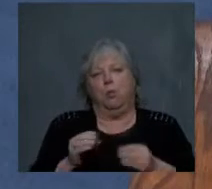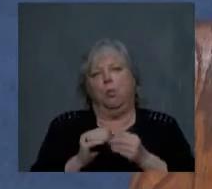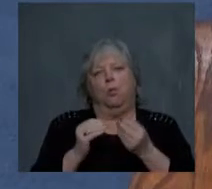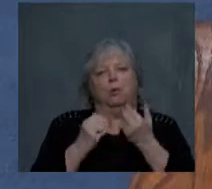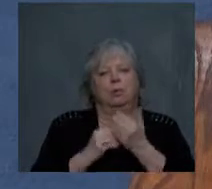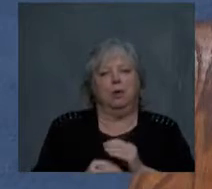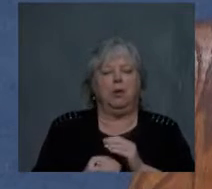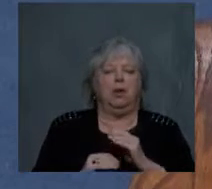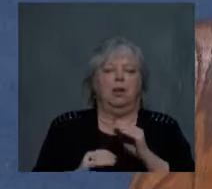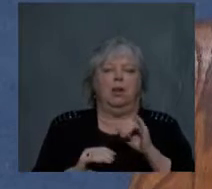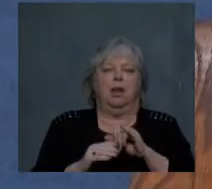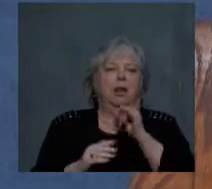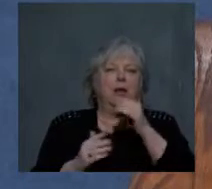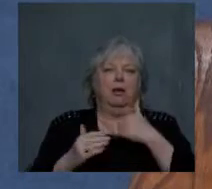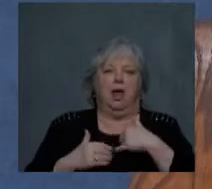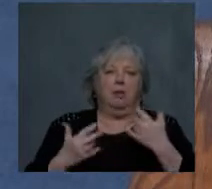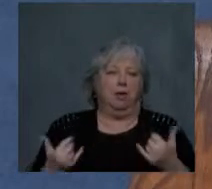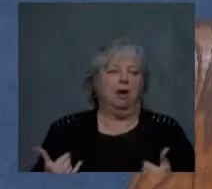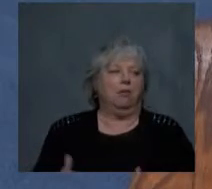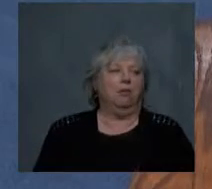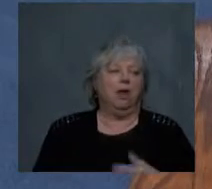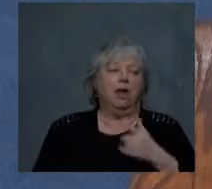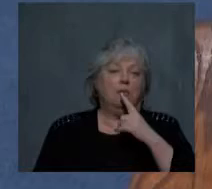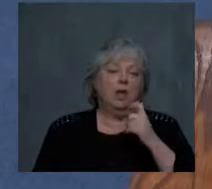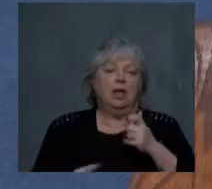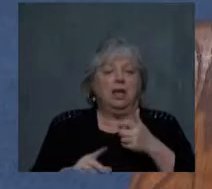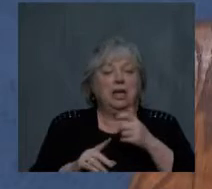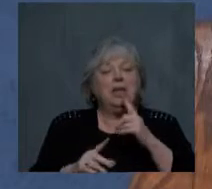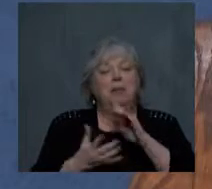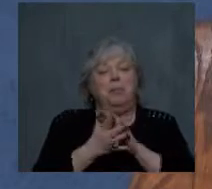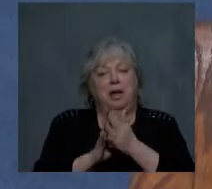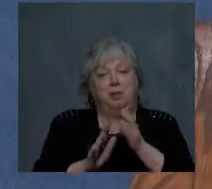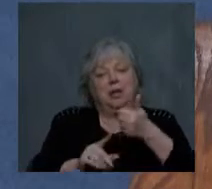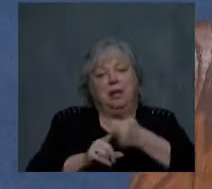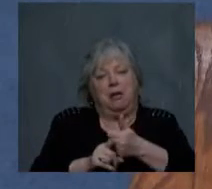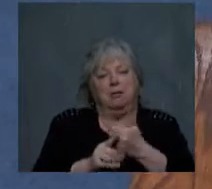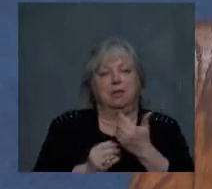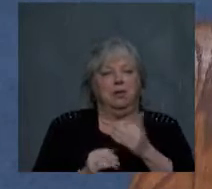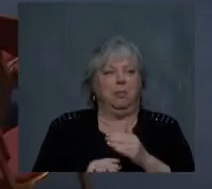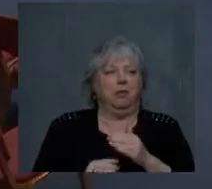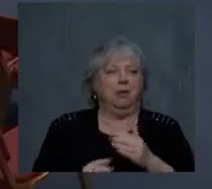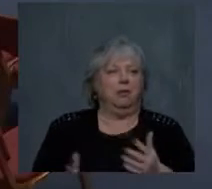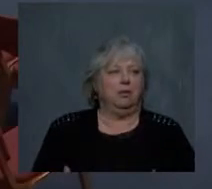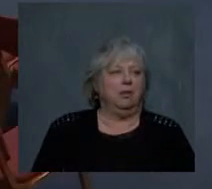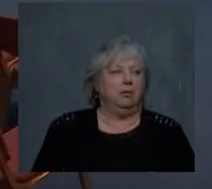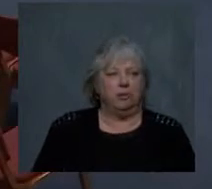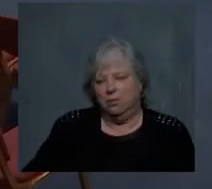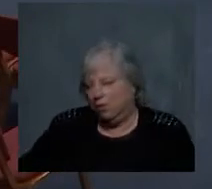limit on the occupancy of the building because it's self-limiting. And I can certainly address any of the questions.